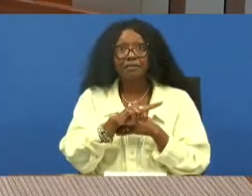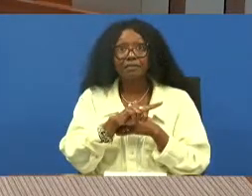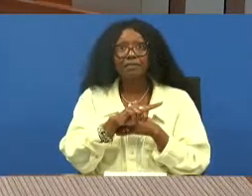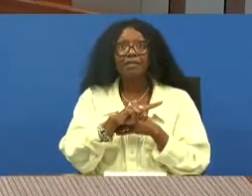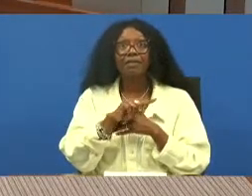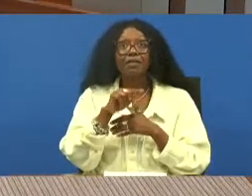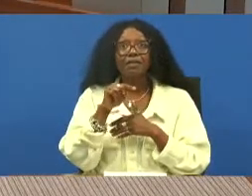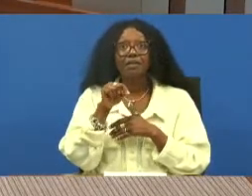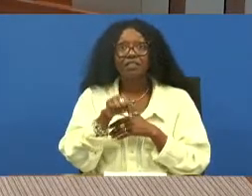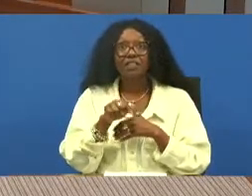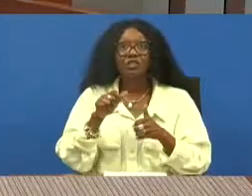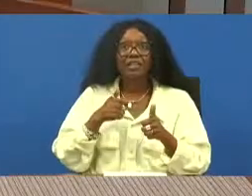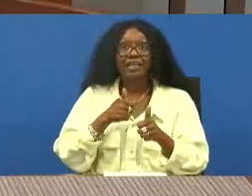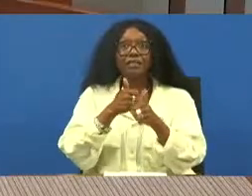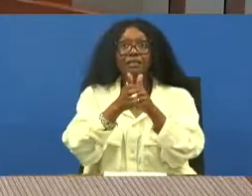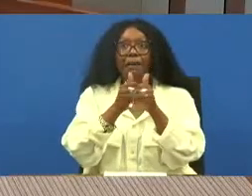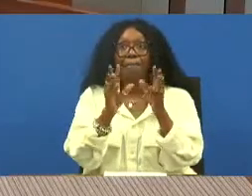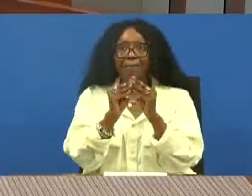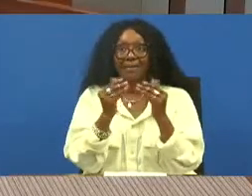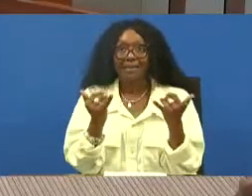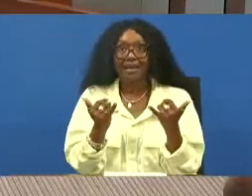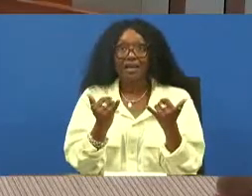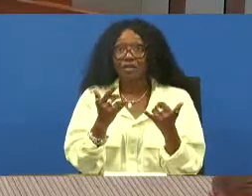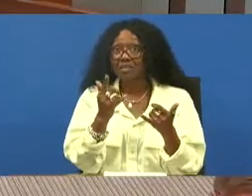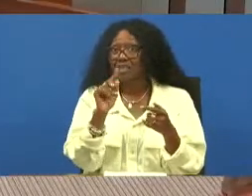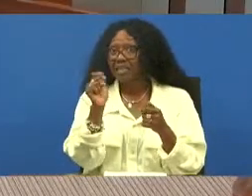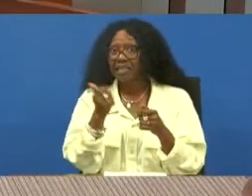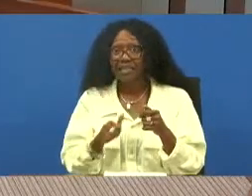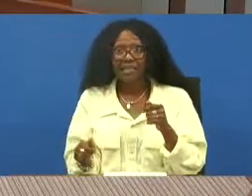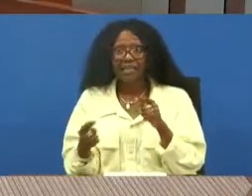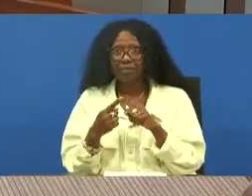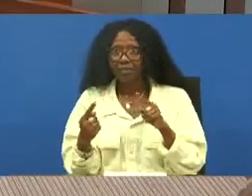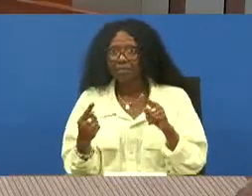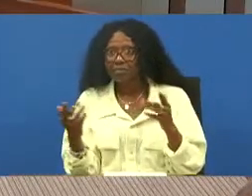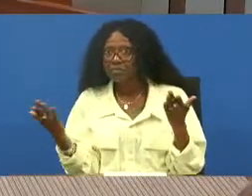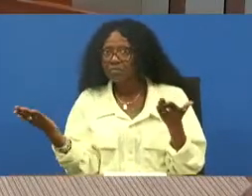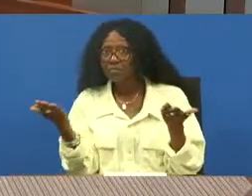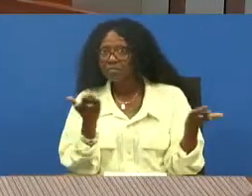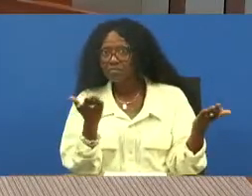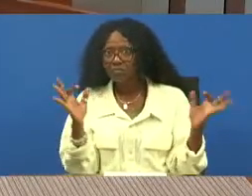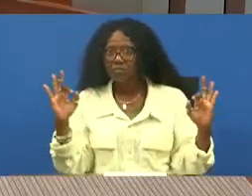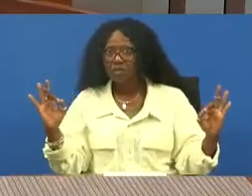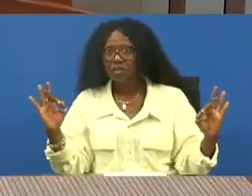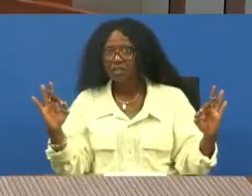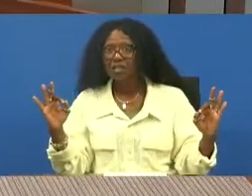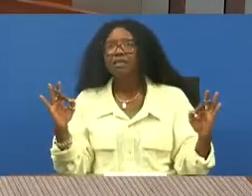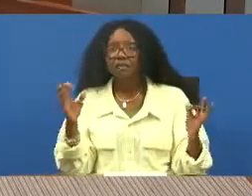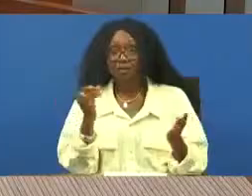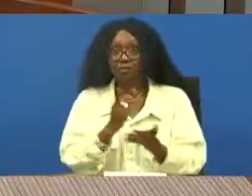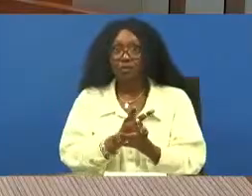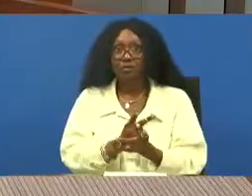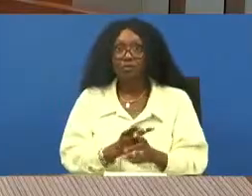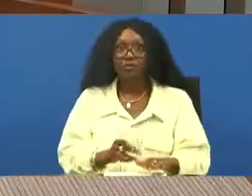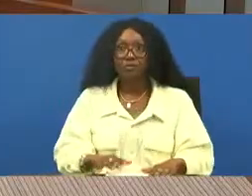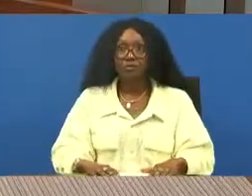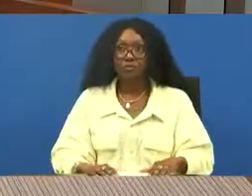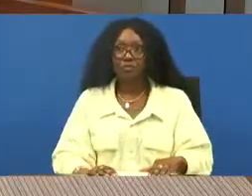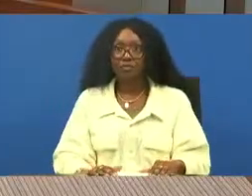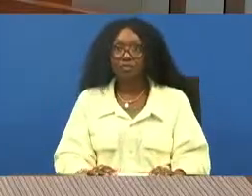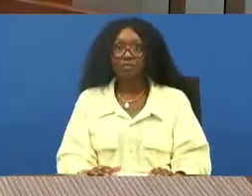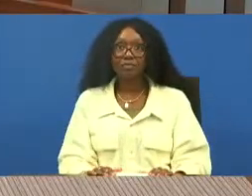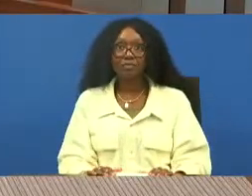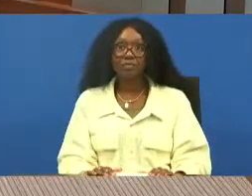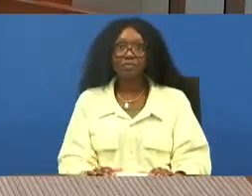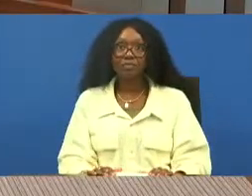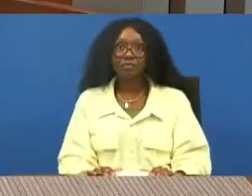makeup meeting here. I know. Any opposed? Everybody good? Motion carries. Thank y'all. All right.